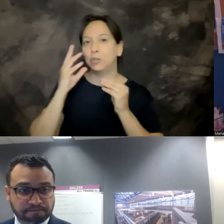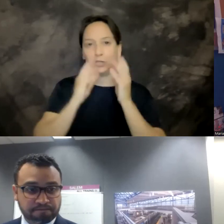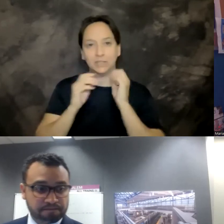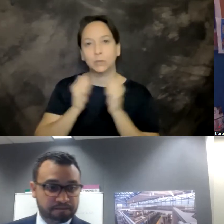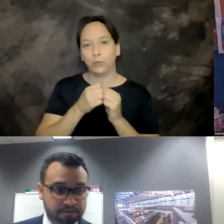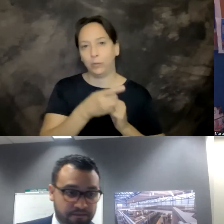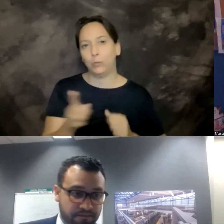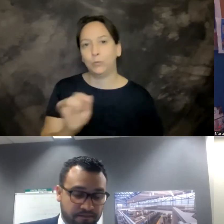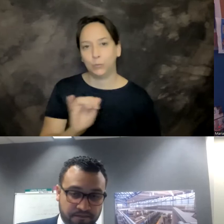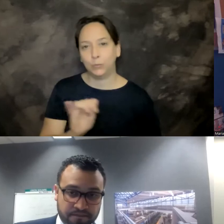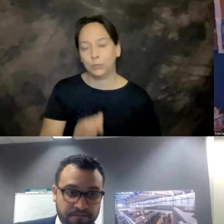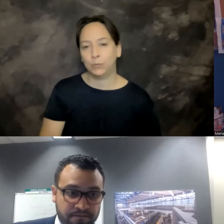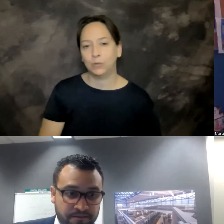too.